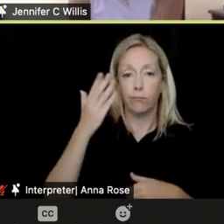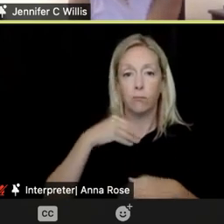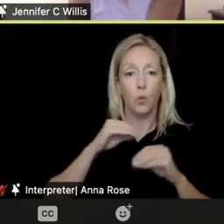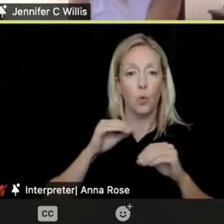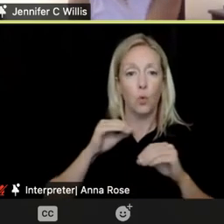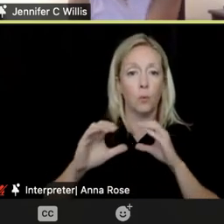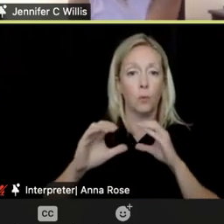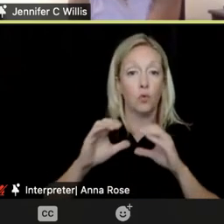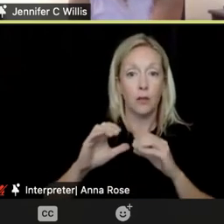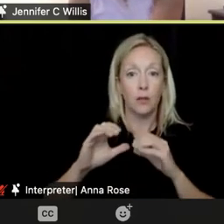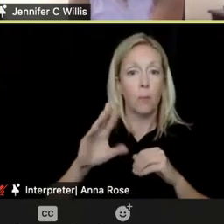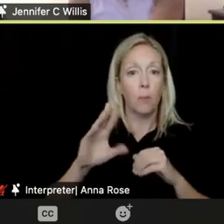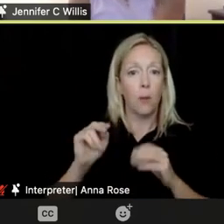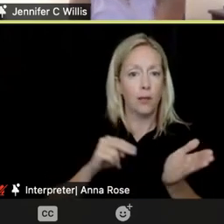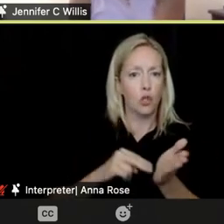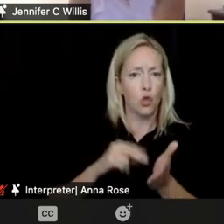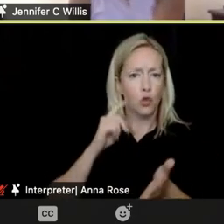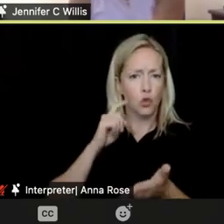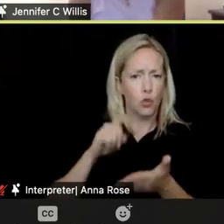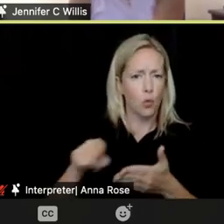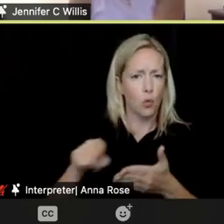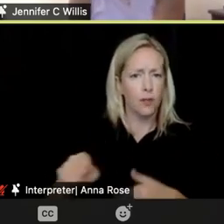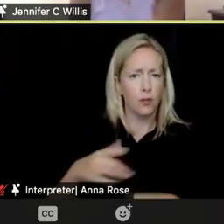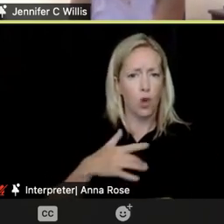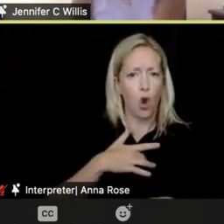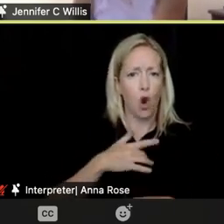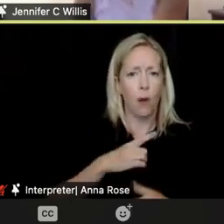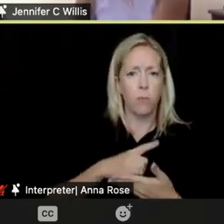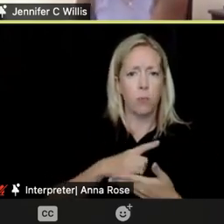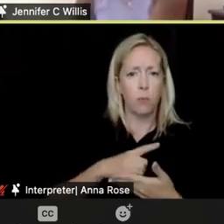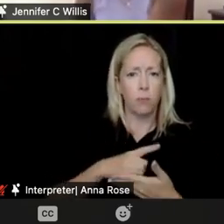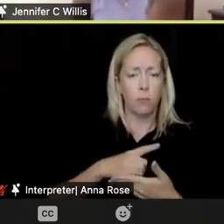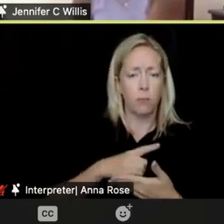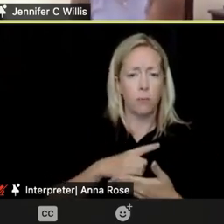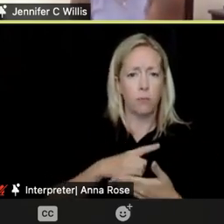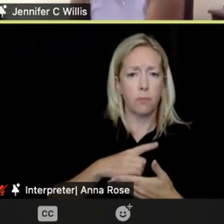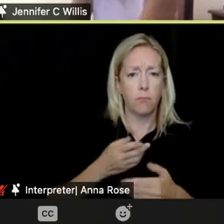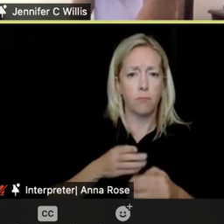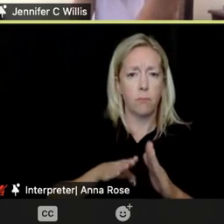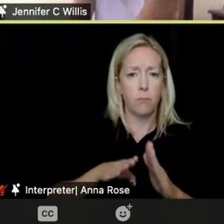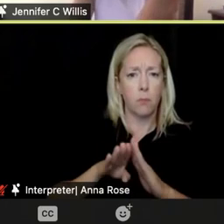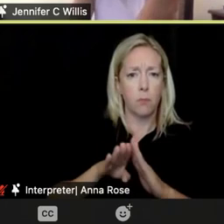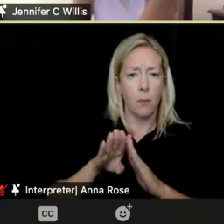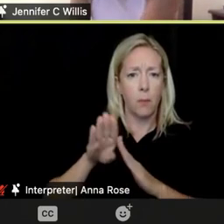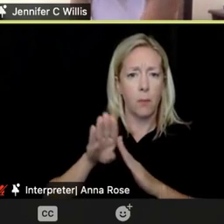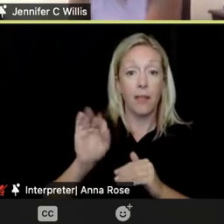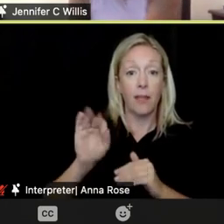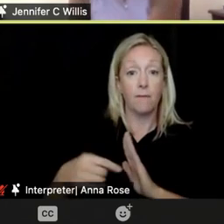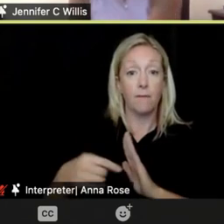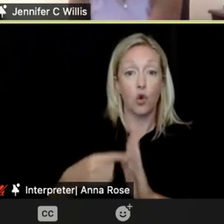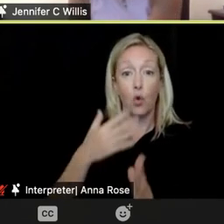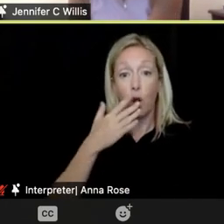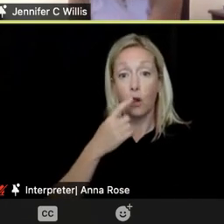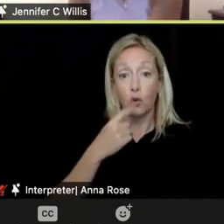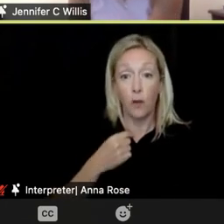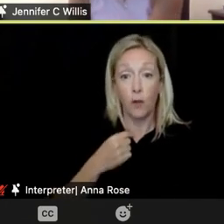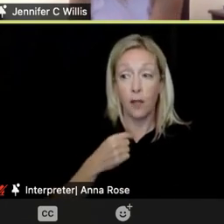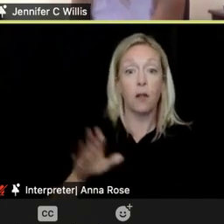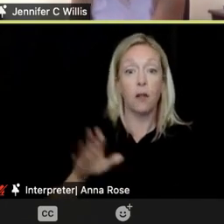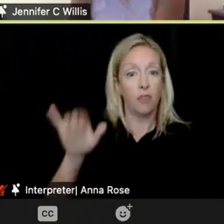Chris? When was shown something red, the nurse noticed that his heart rate increased. And so that was that student reacting